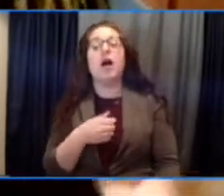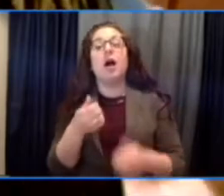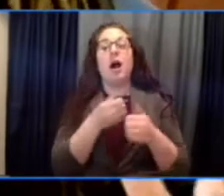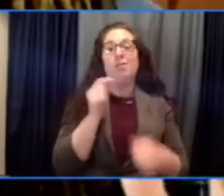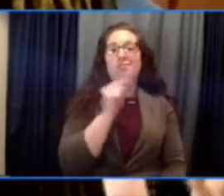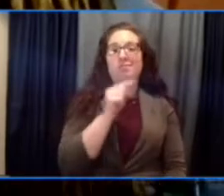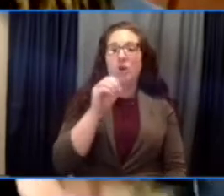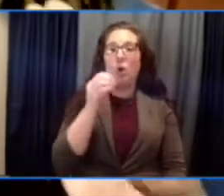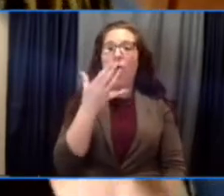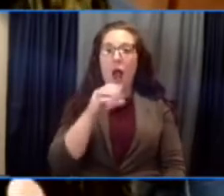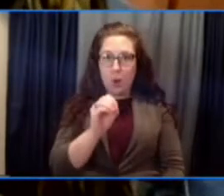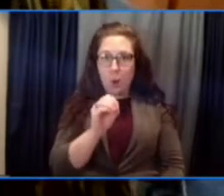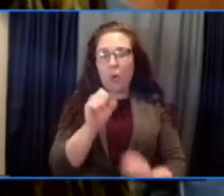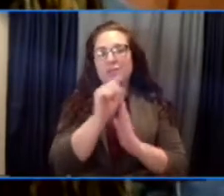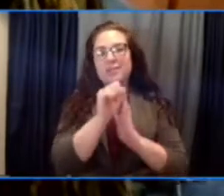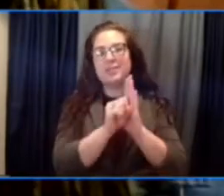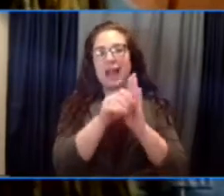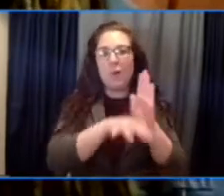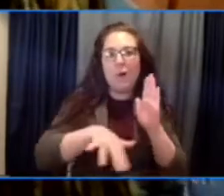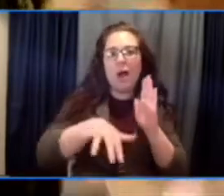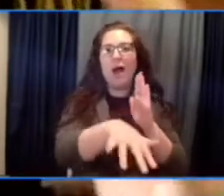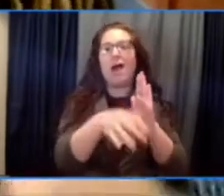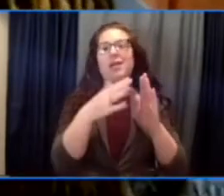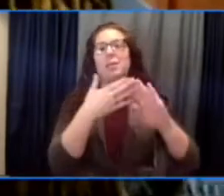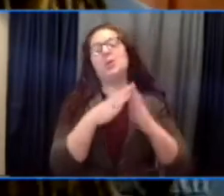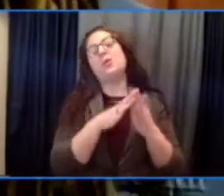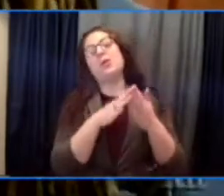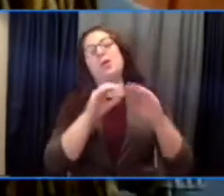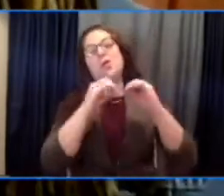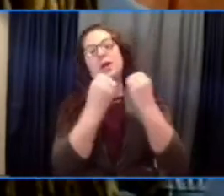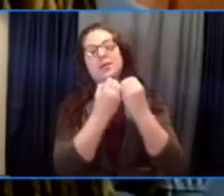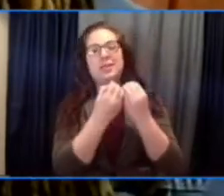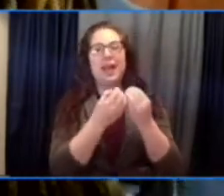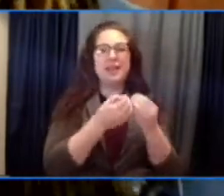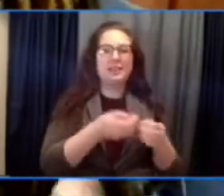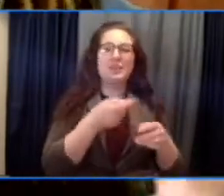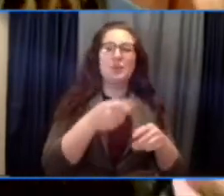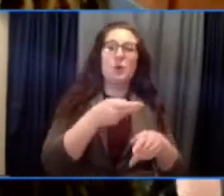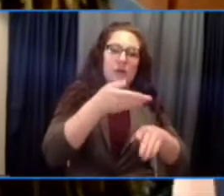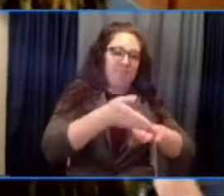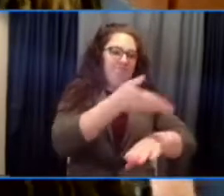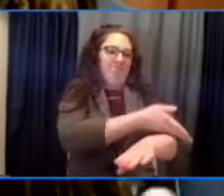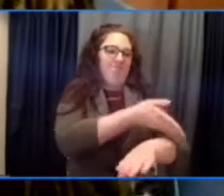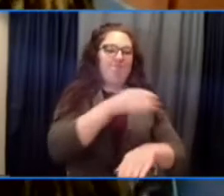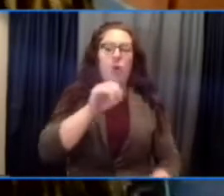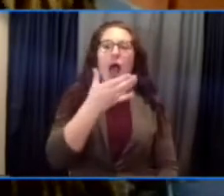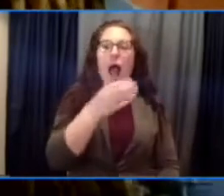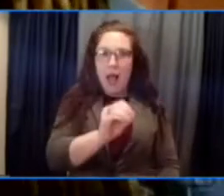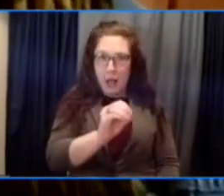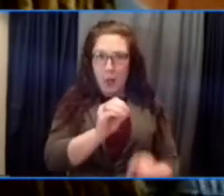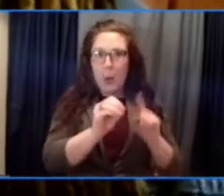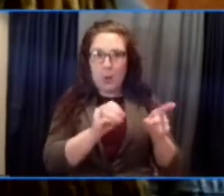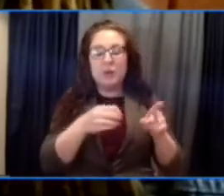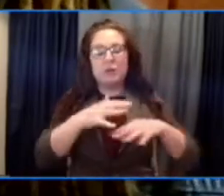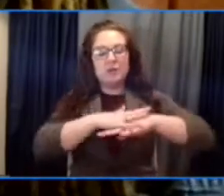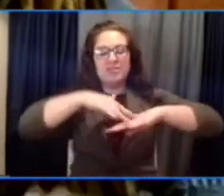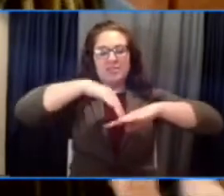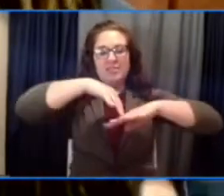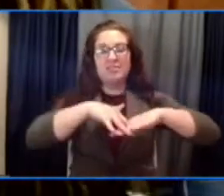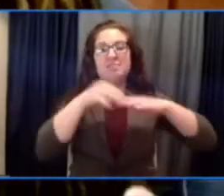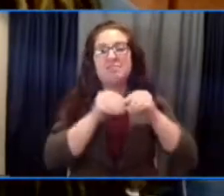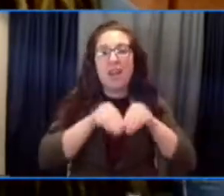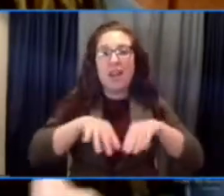a statewide community organizing organization building power for everyday Ohioans. And I am joining you all from the traditional lands